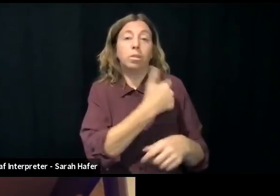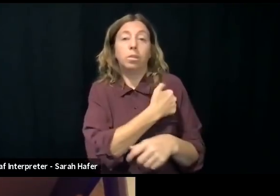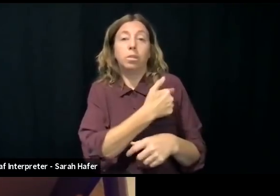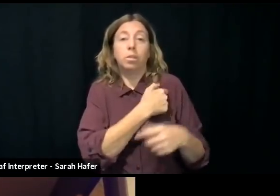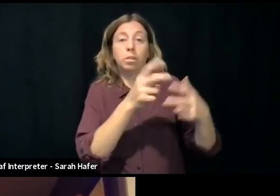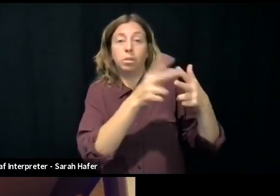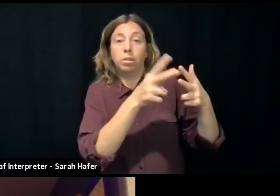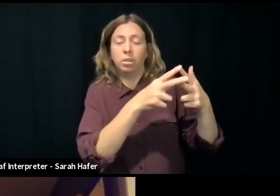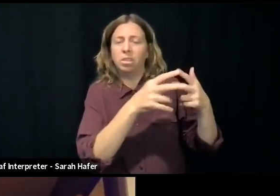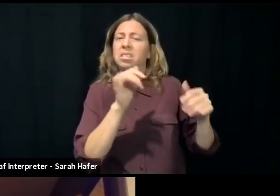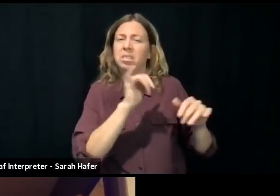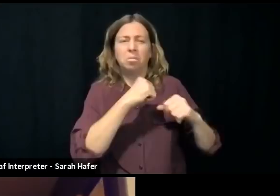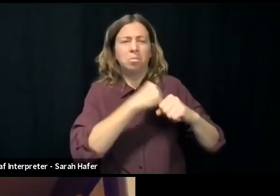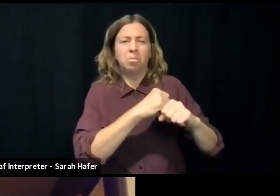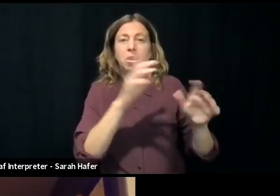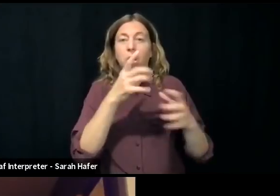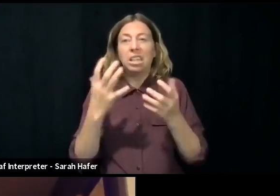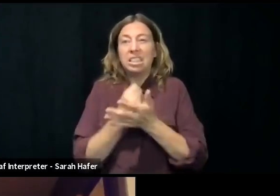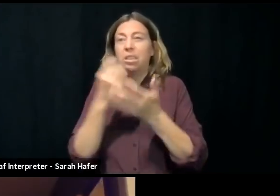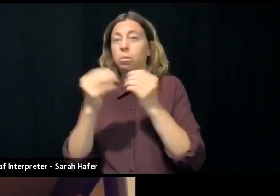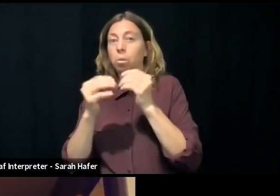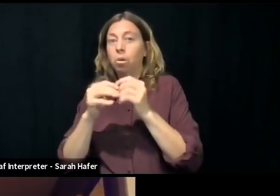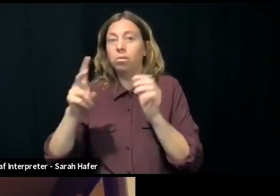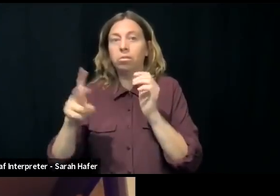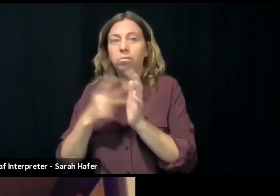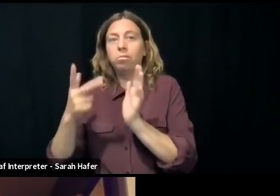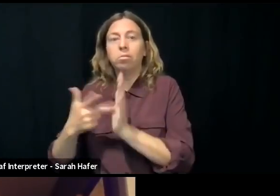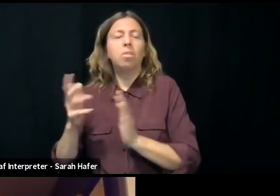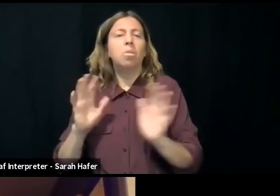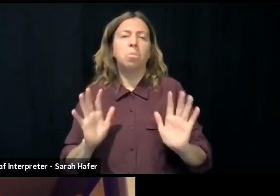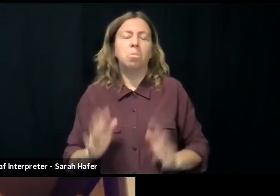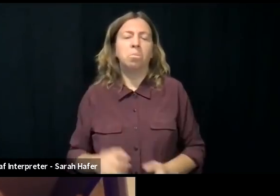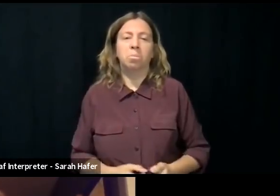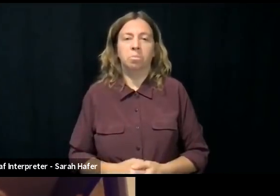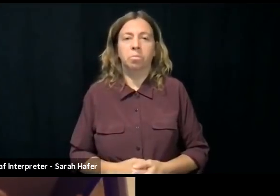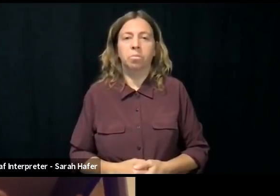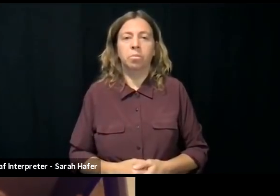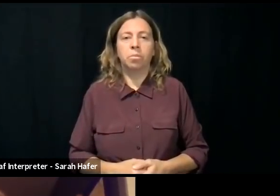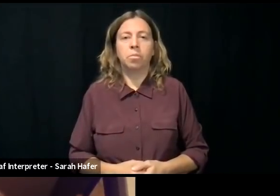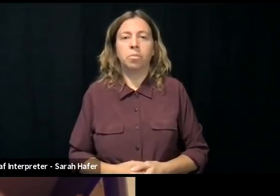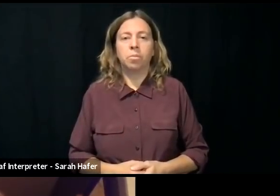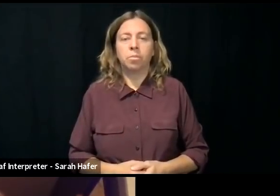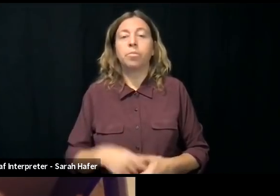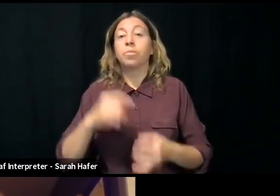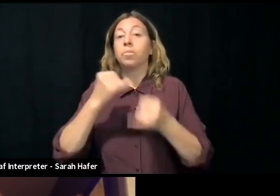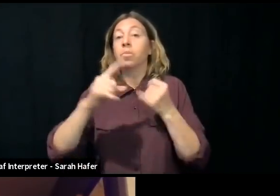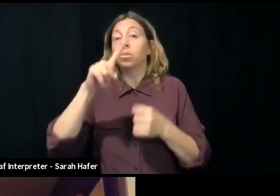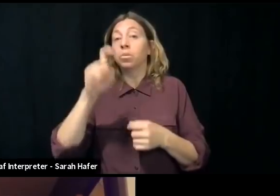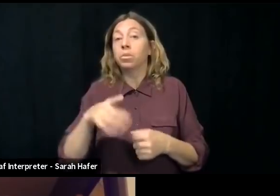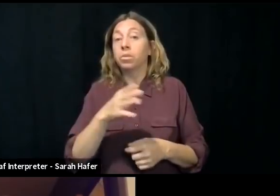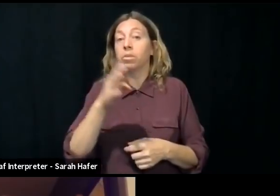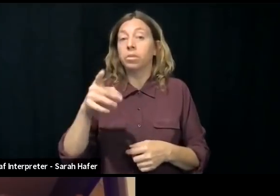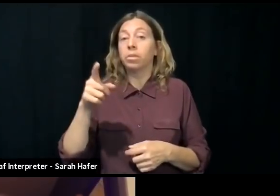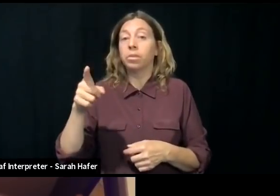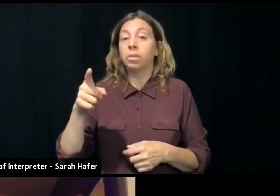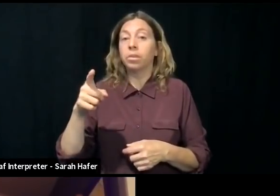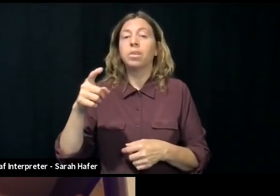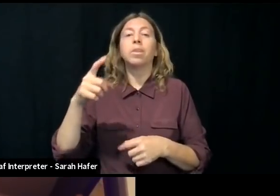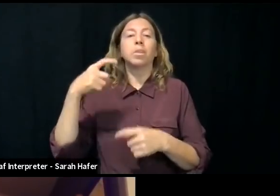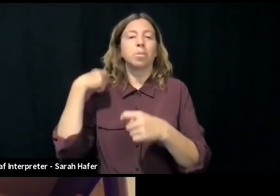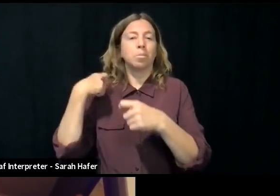Yes, we have a question here, and a last question from our Spanish Facebook page. If a person received a first dose in